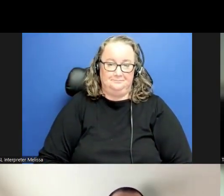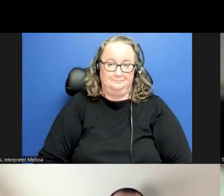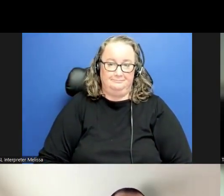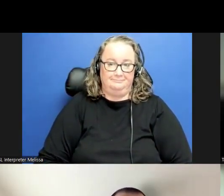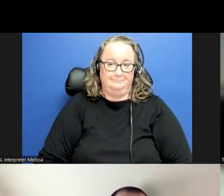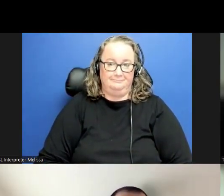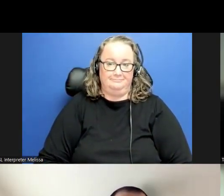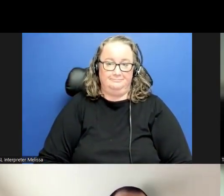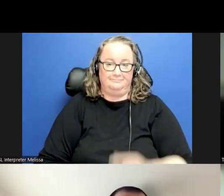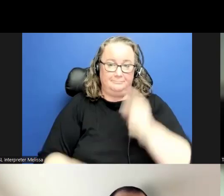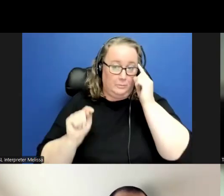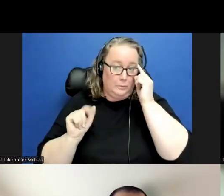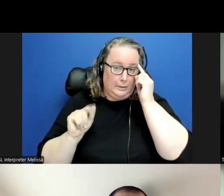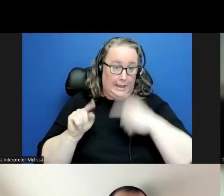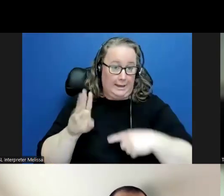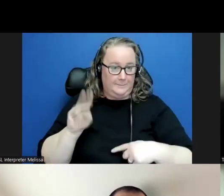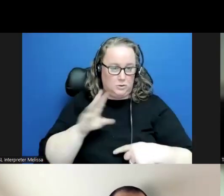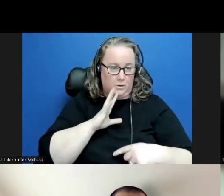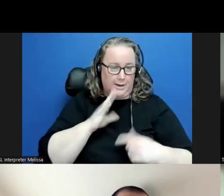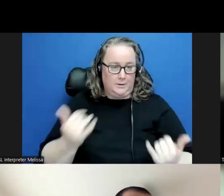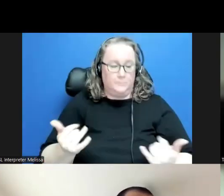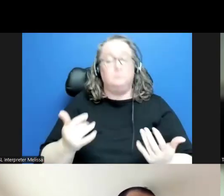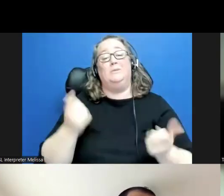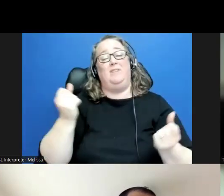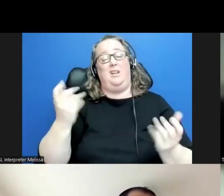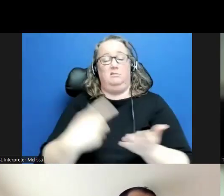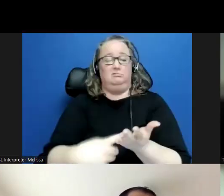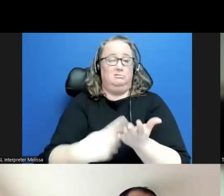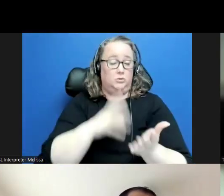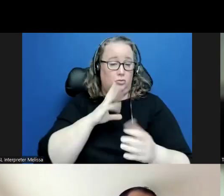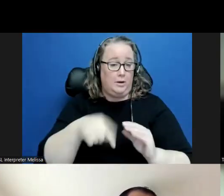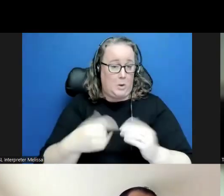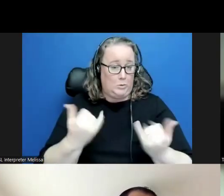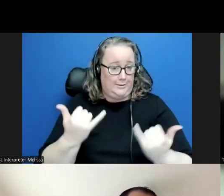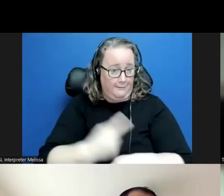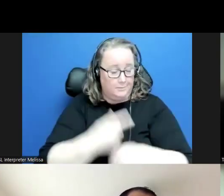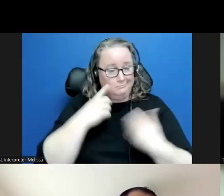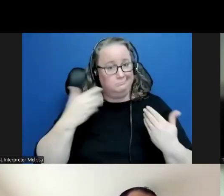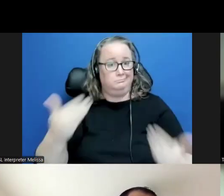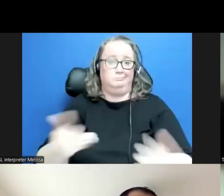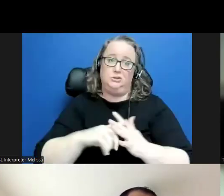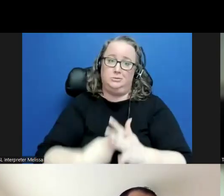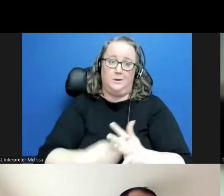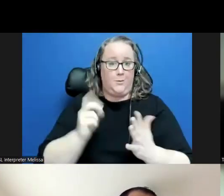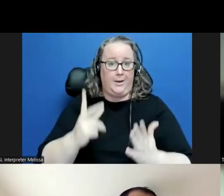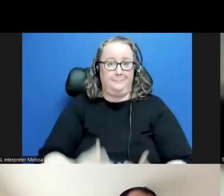Well, we have much to discuss today, so I think we can get right into it.